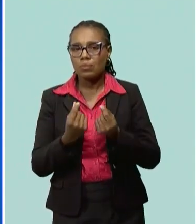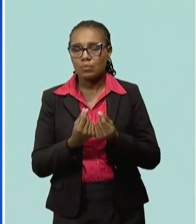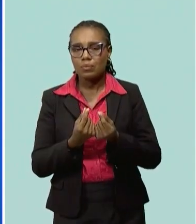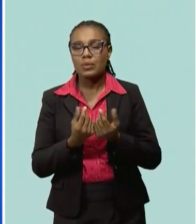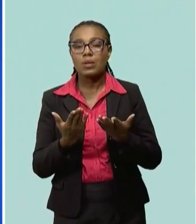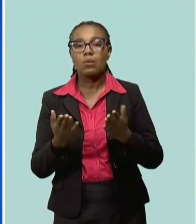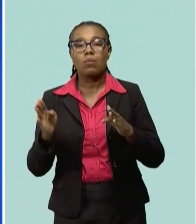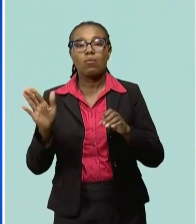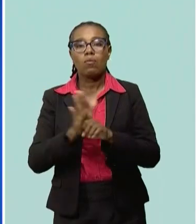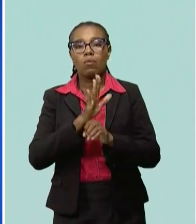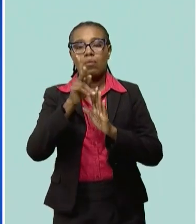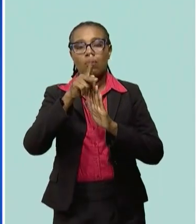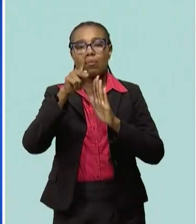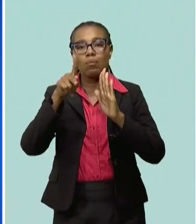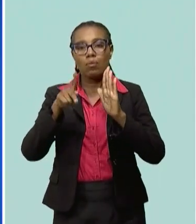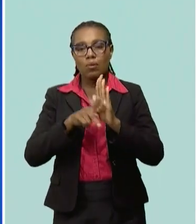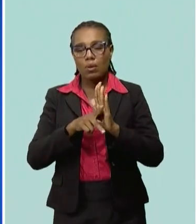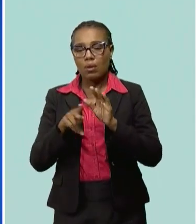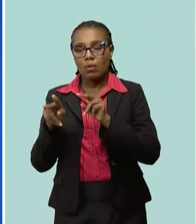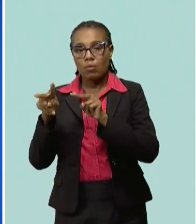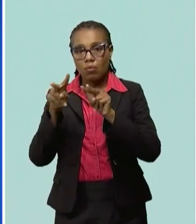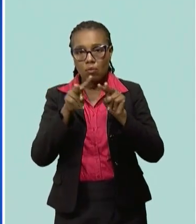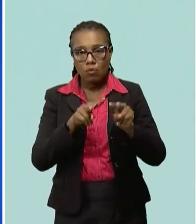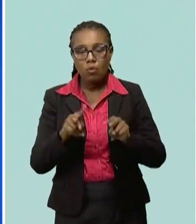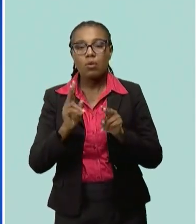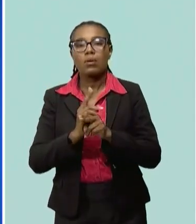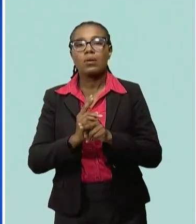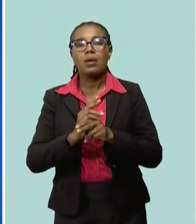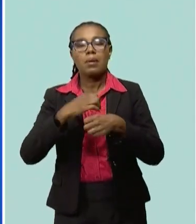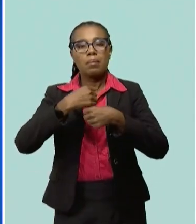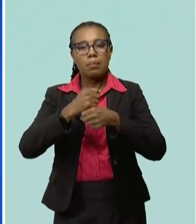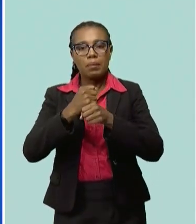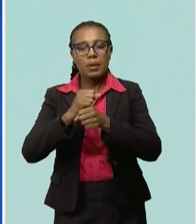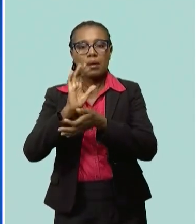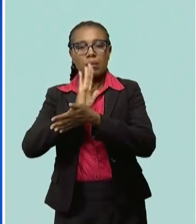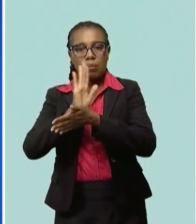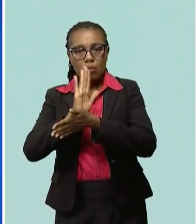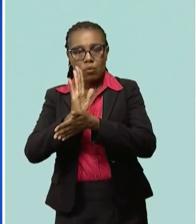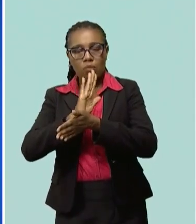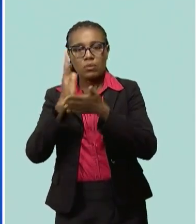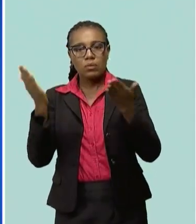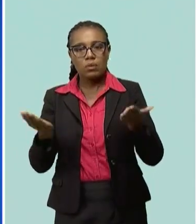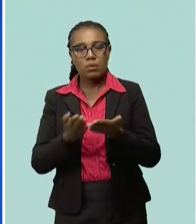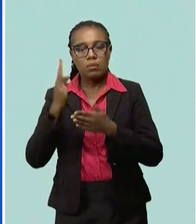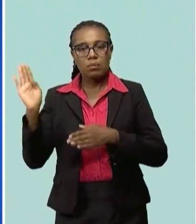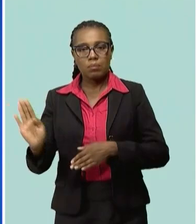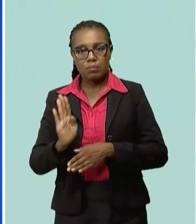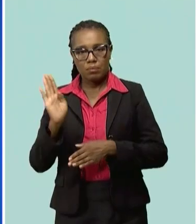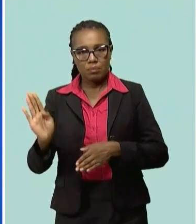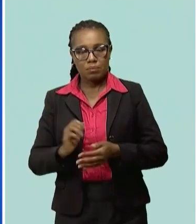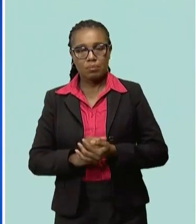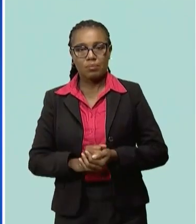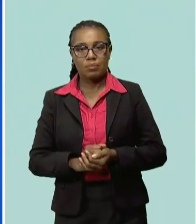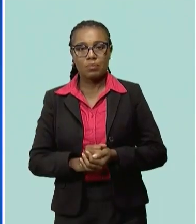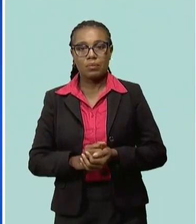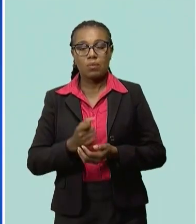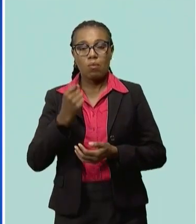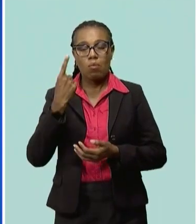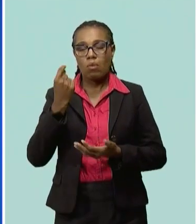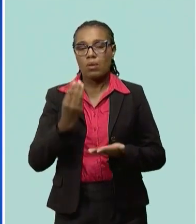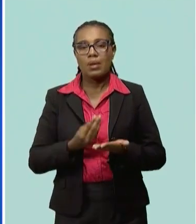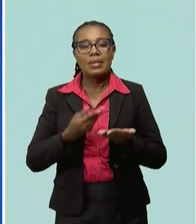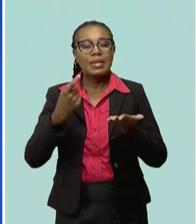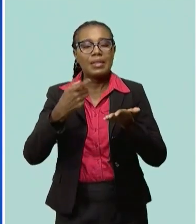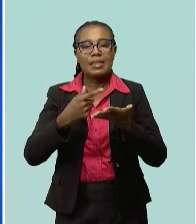program so that we can again expand the film industry here in Barbados. Because it is not just about the incentives